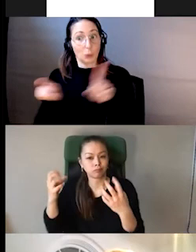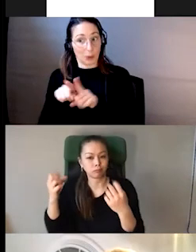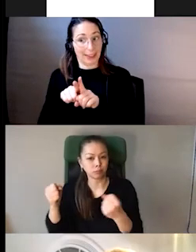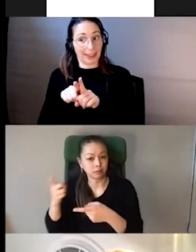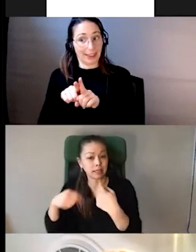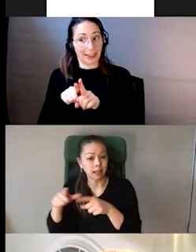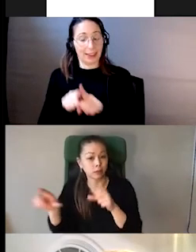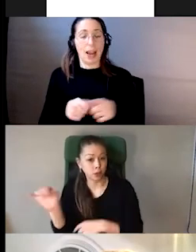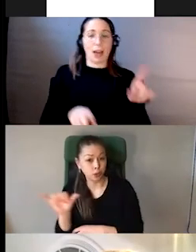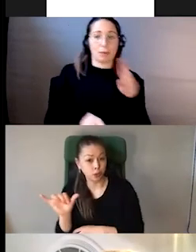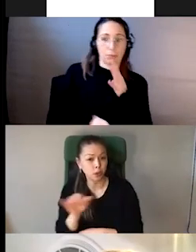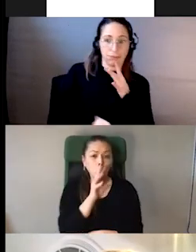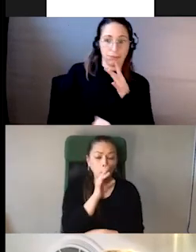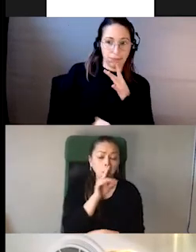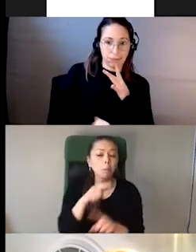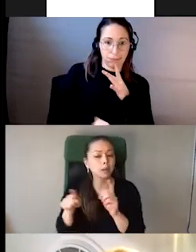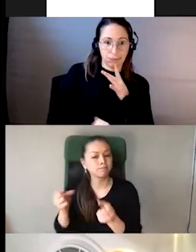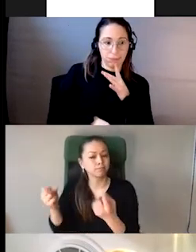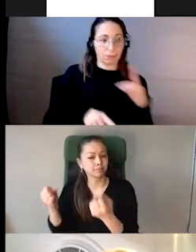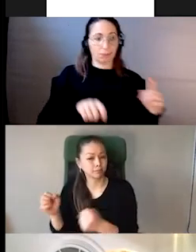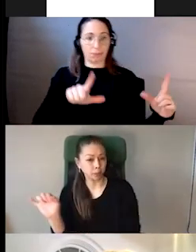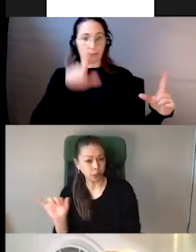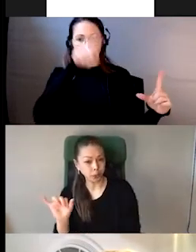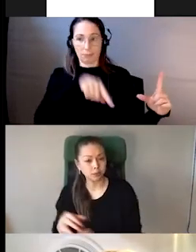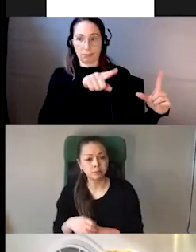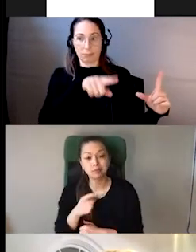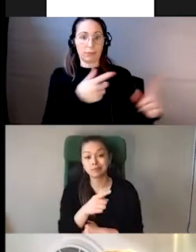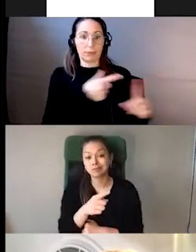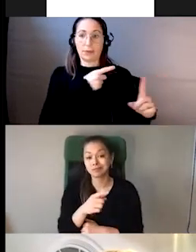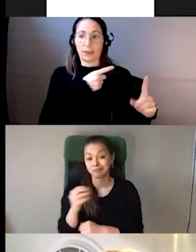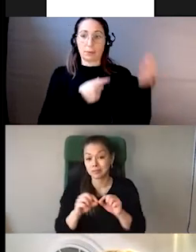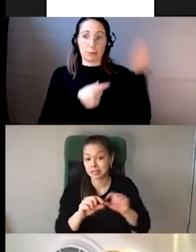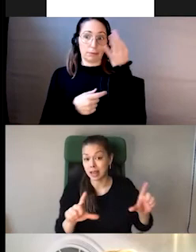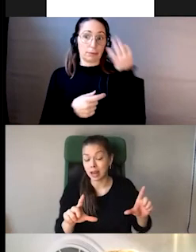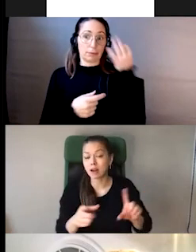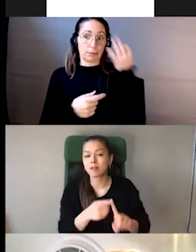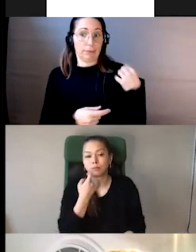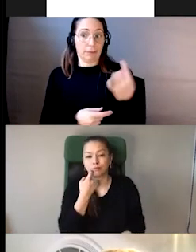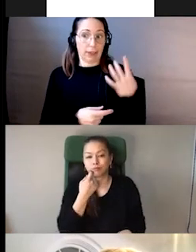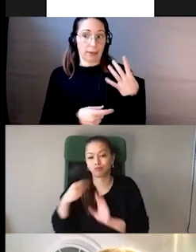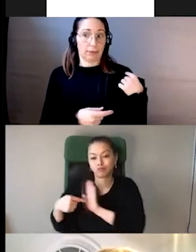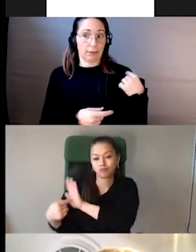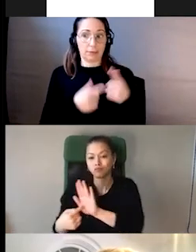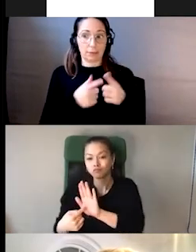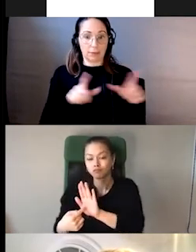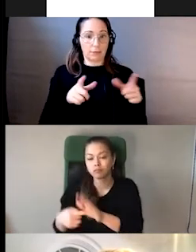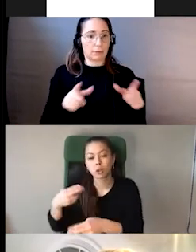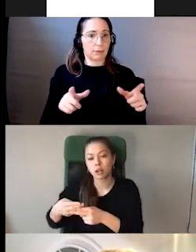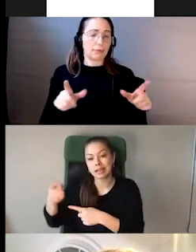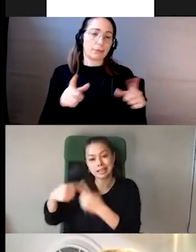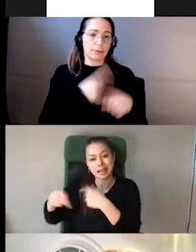this slide is from our most recent exhibit, Sign Languages of Canada. It describes